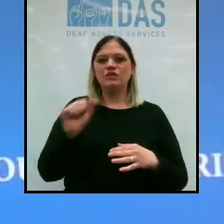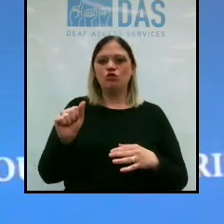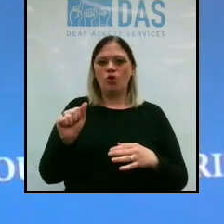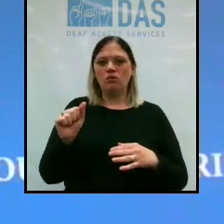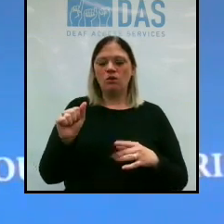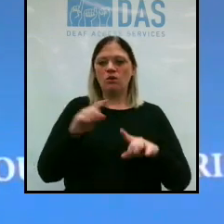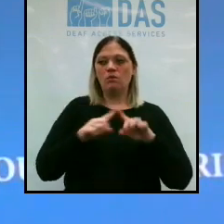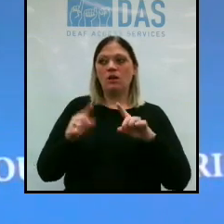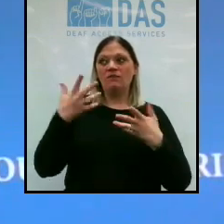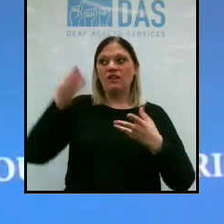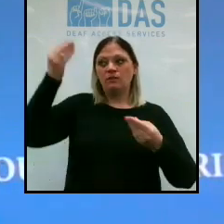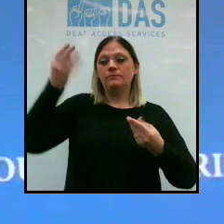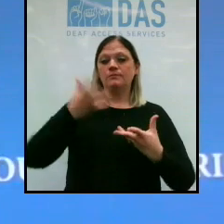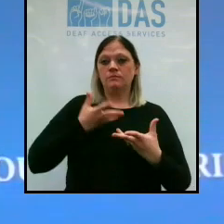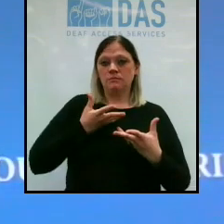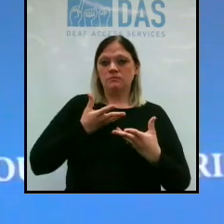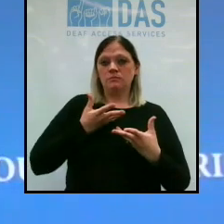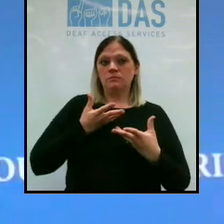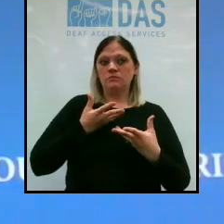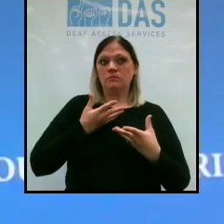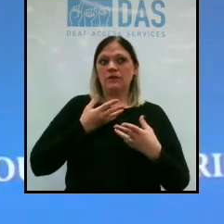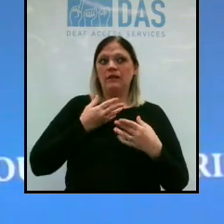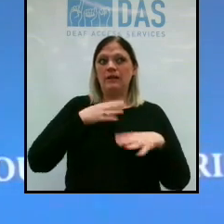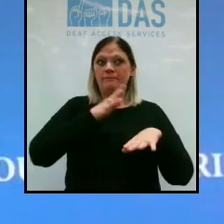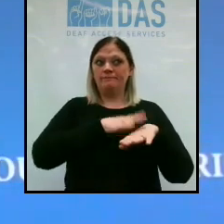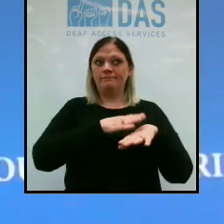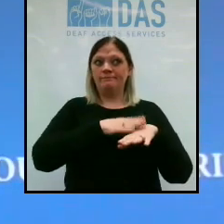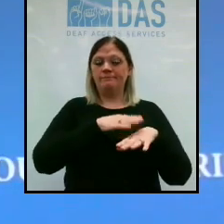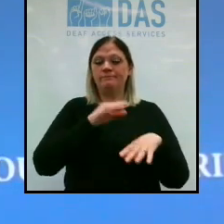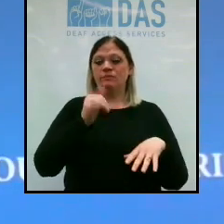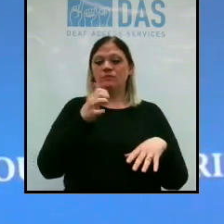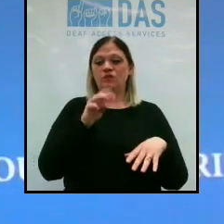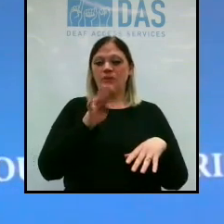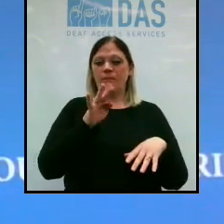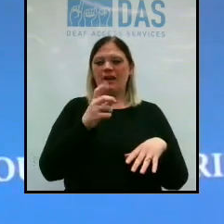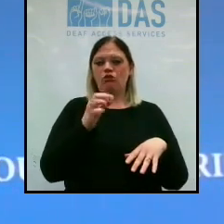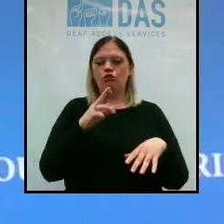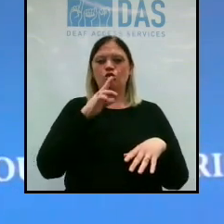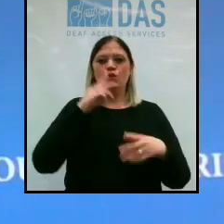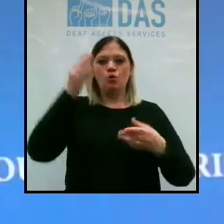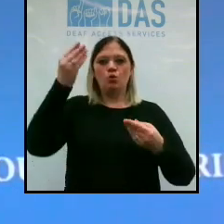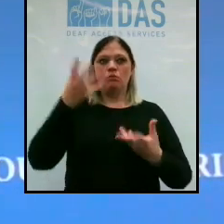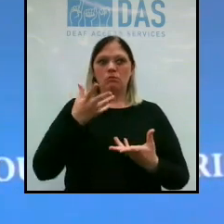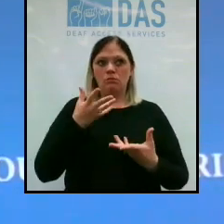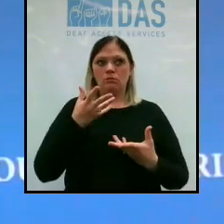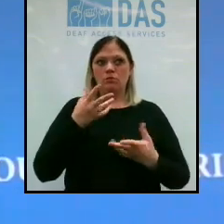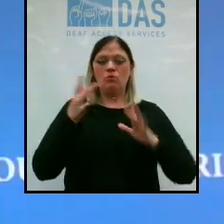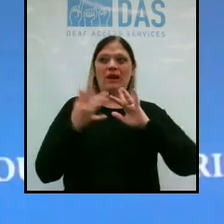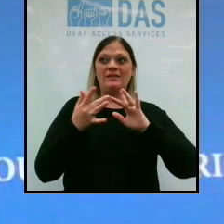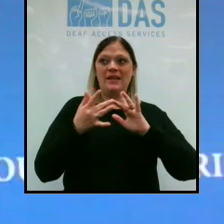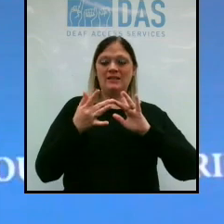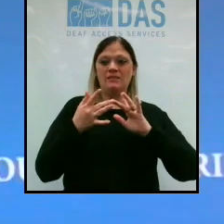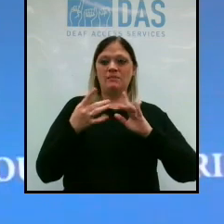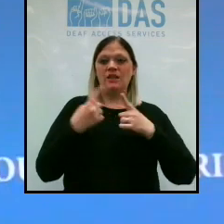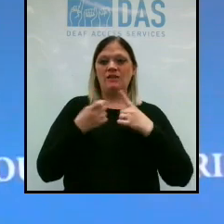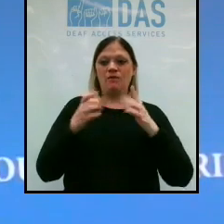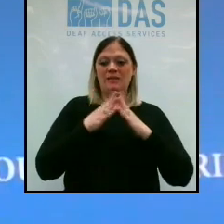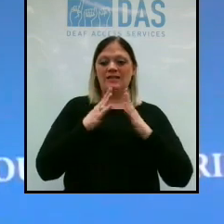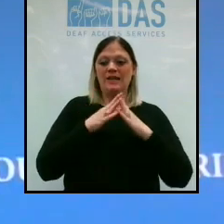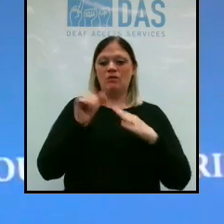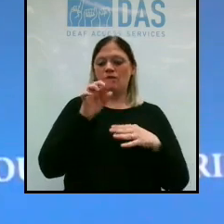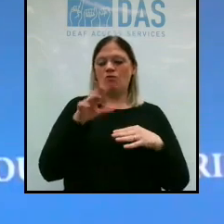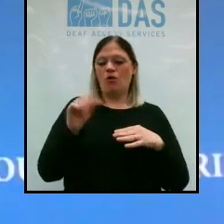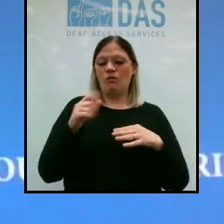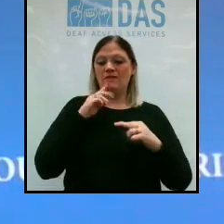been advised, and I advised Supervisor Jim Bach, who reached out to me from the town of Aurora, that the increase for the town